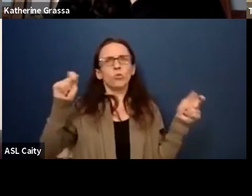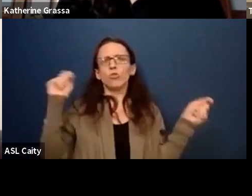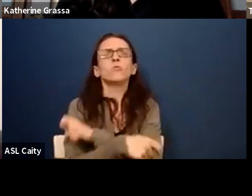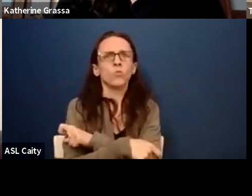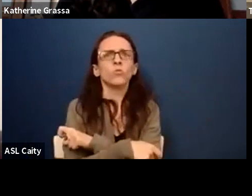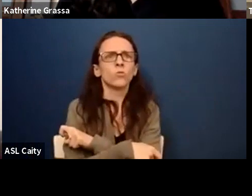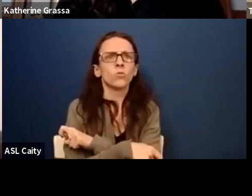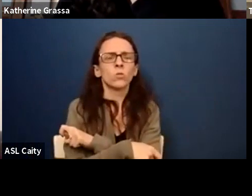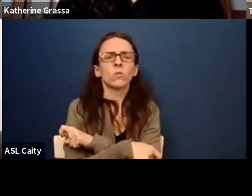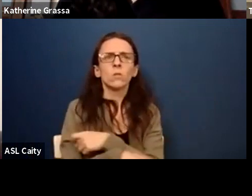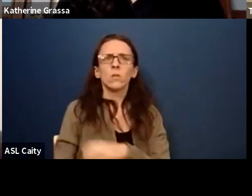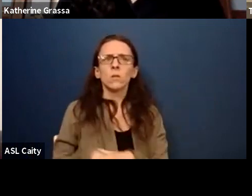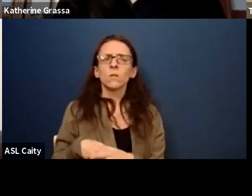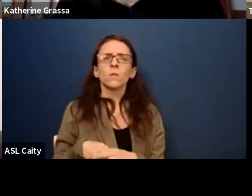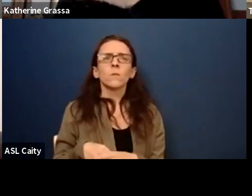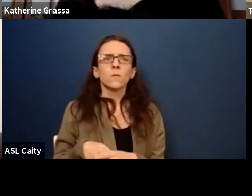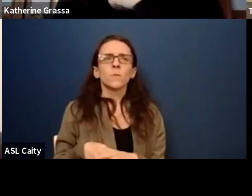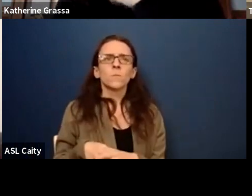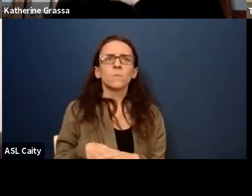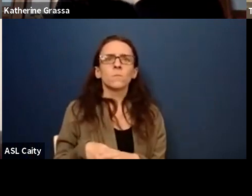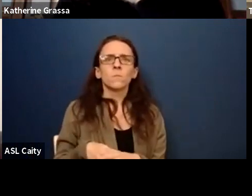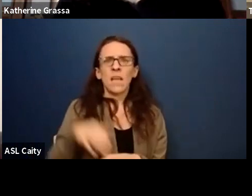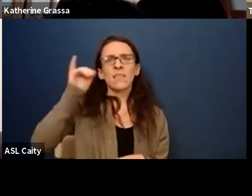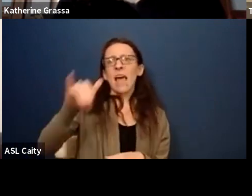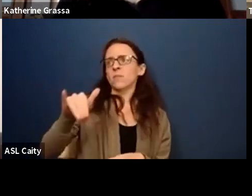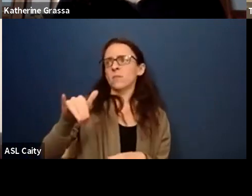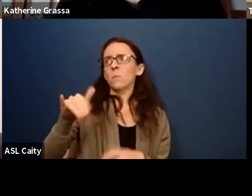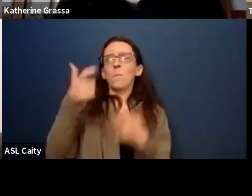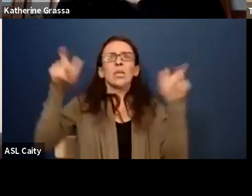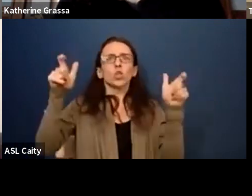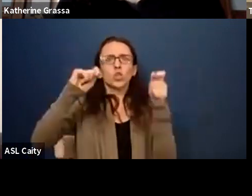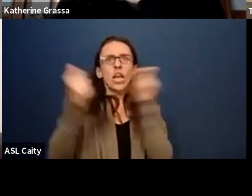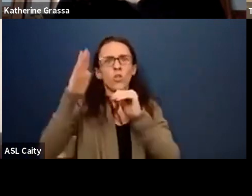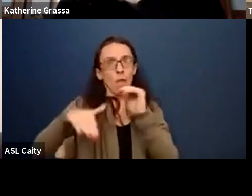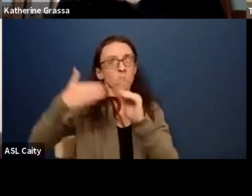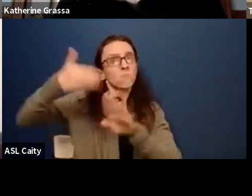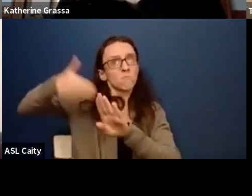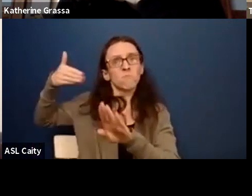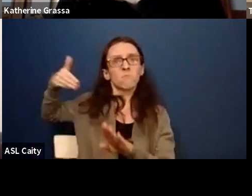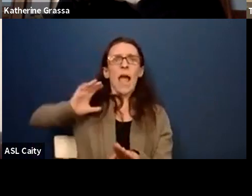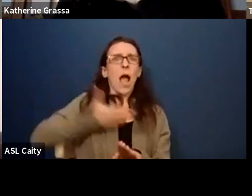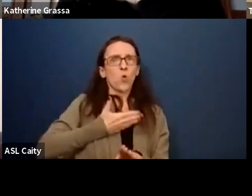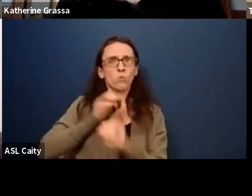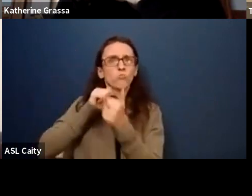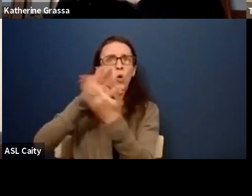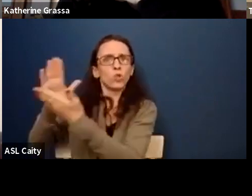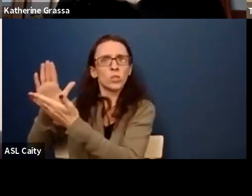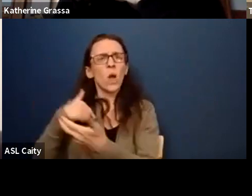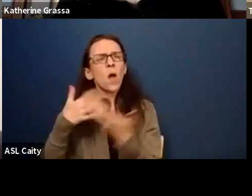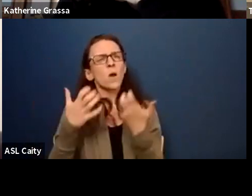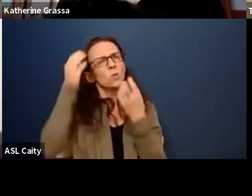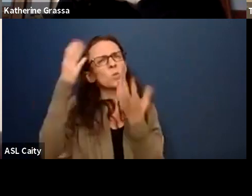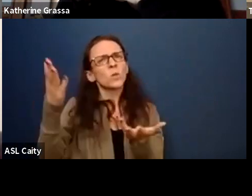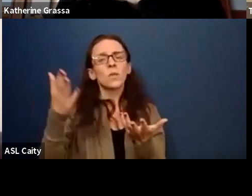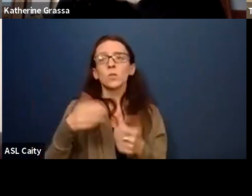major shift than anything that has been considered. And I think I just want to say that as a head of school, the student body that